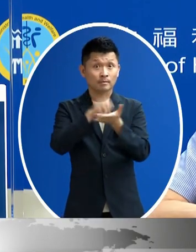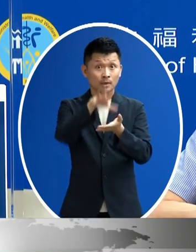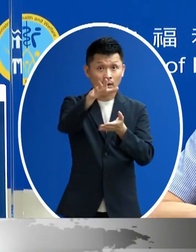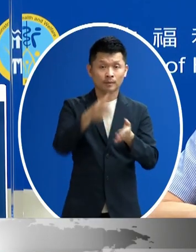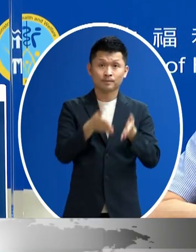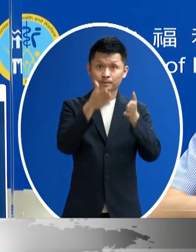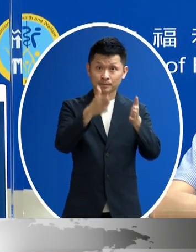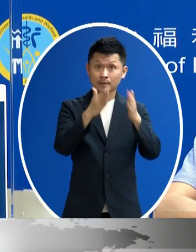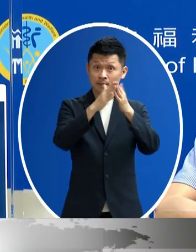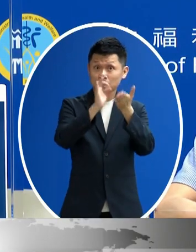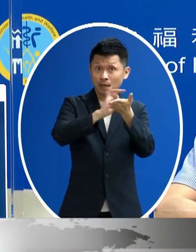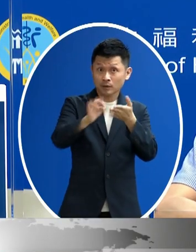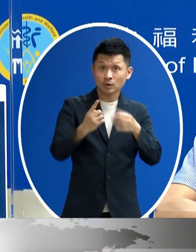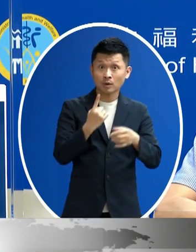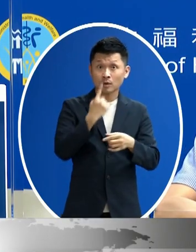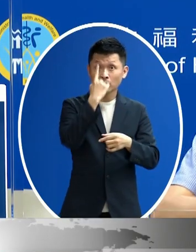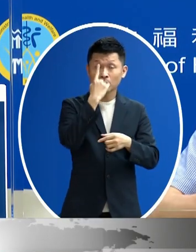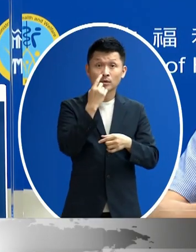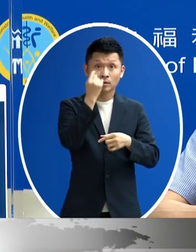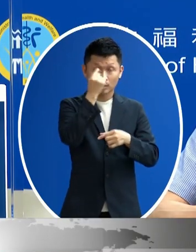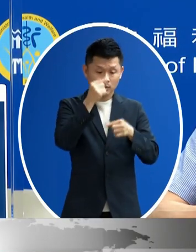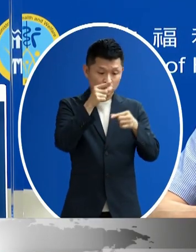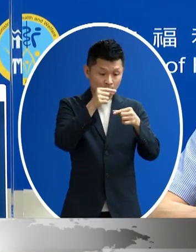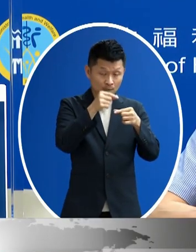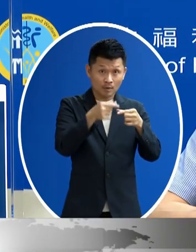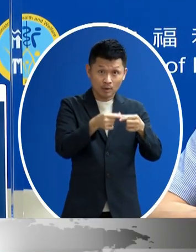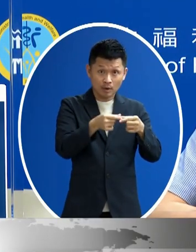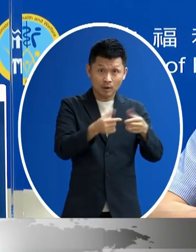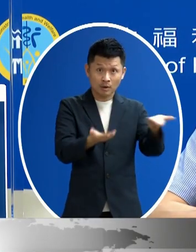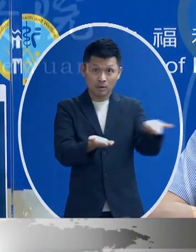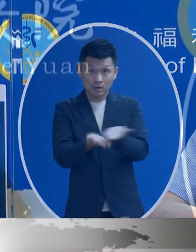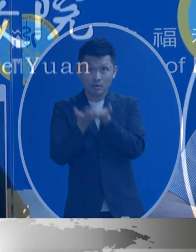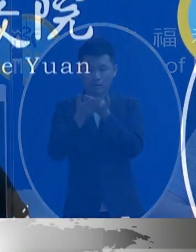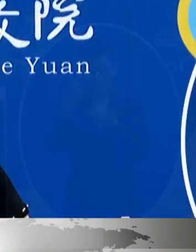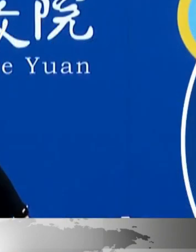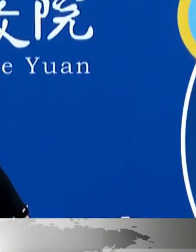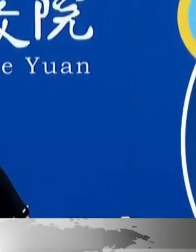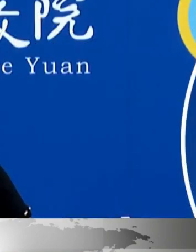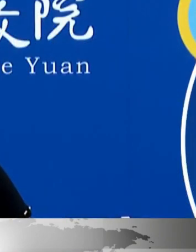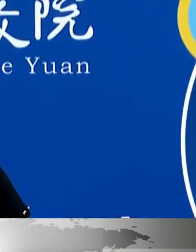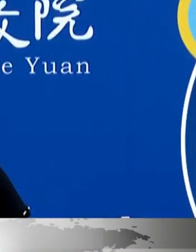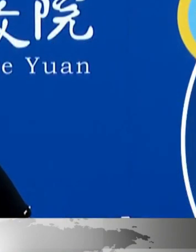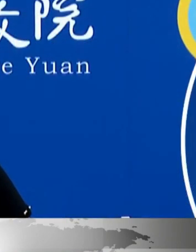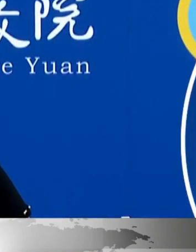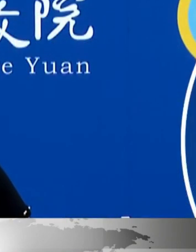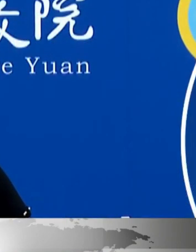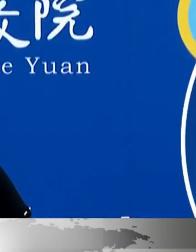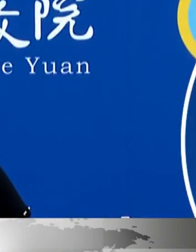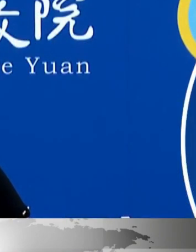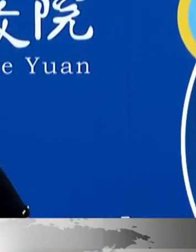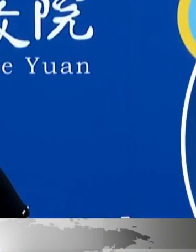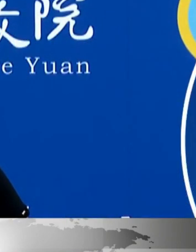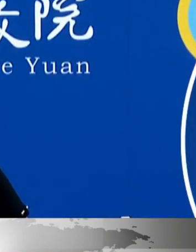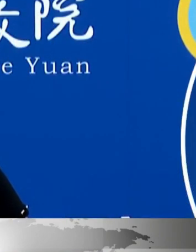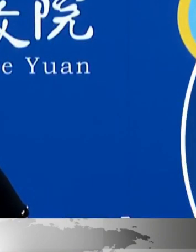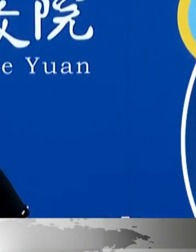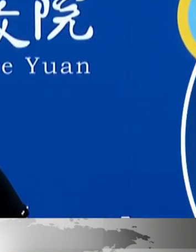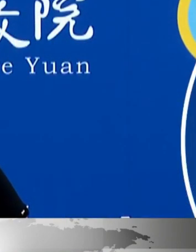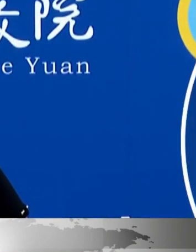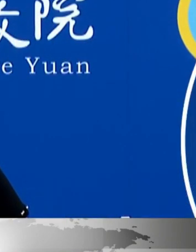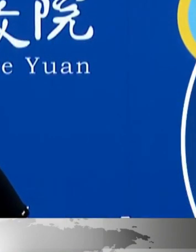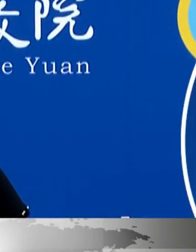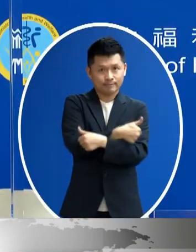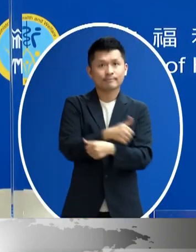Our inspections did not detect the virus. China keeps saying that it's finding the virus on packaging, but there's never been a single case of someone